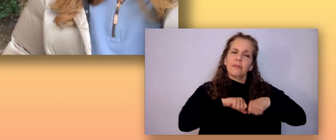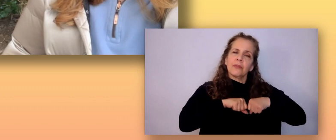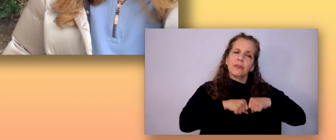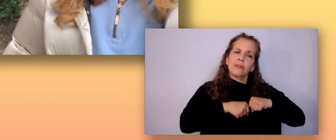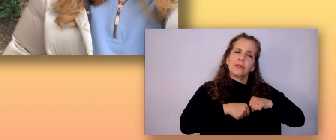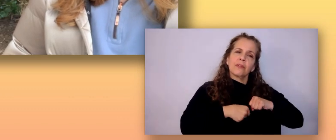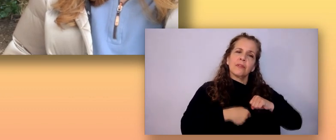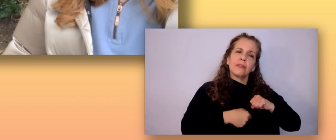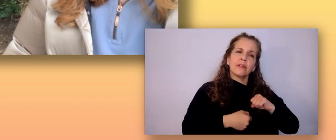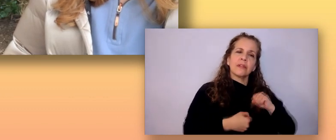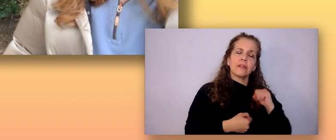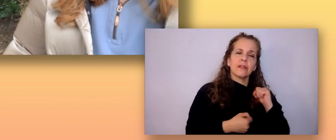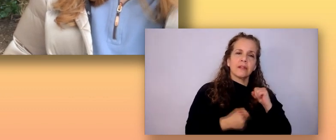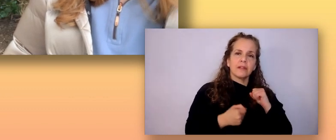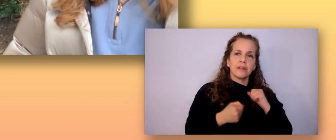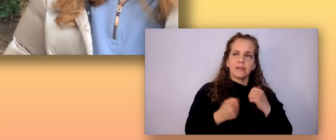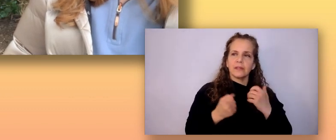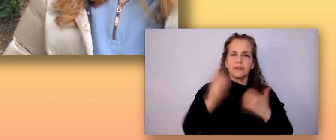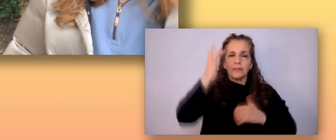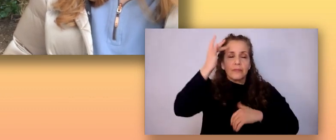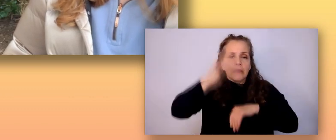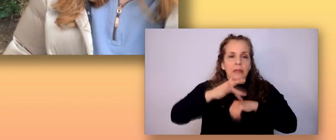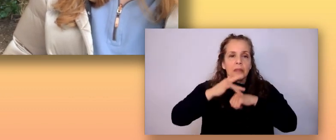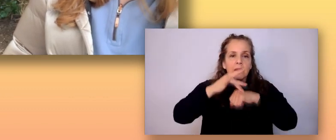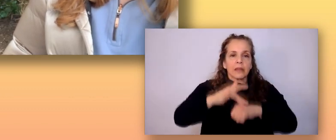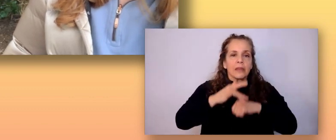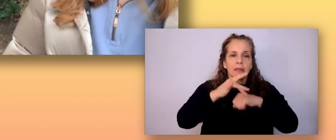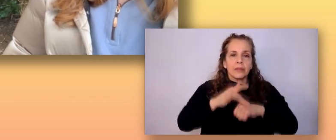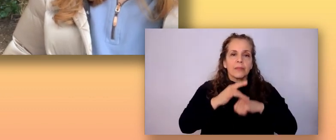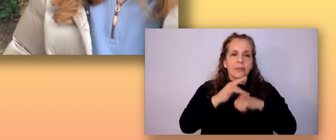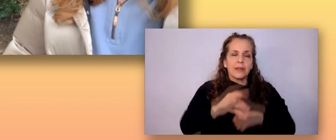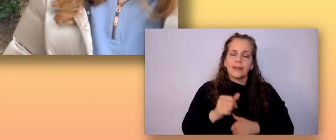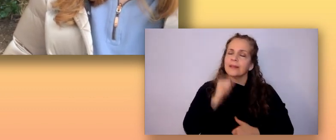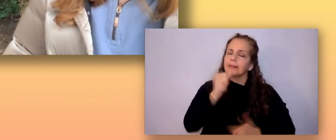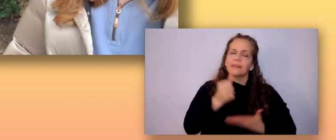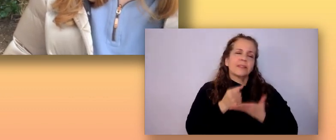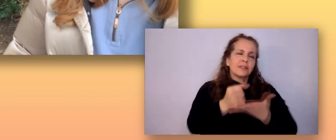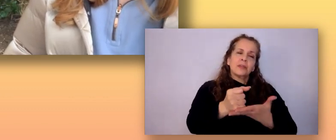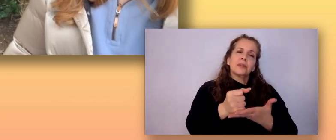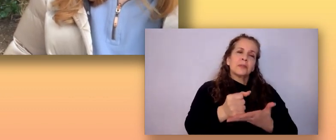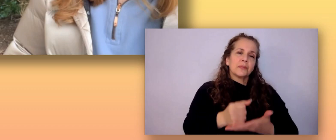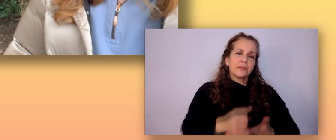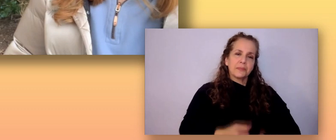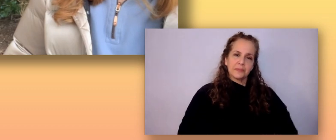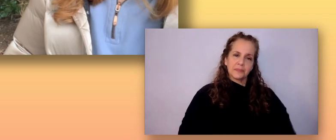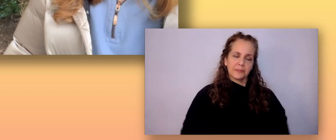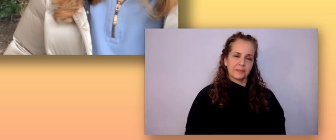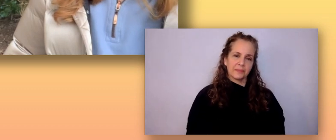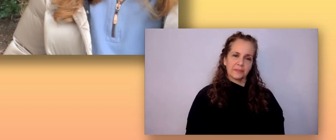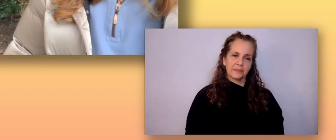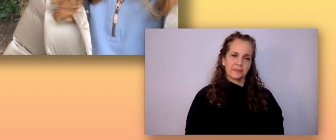Now broken heart or flaming mind could do